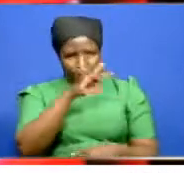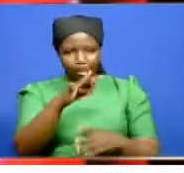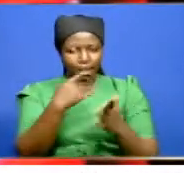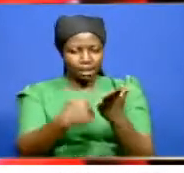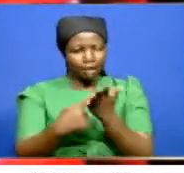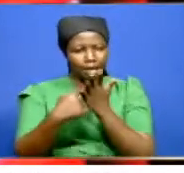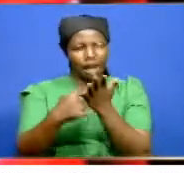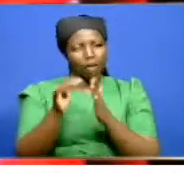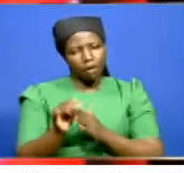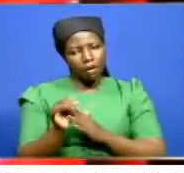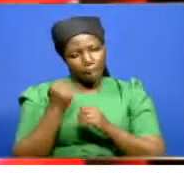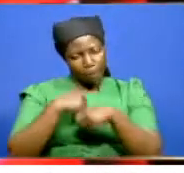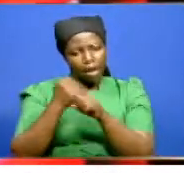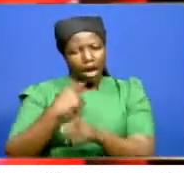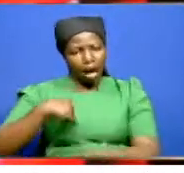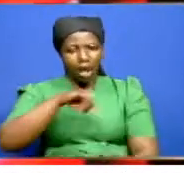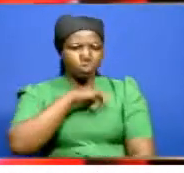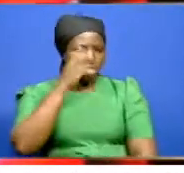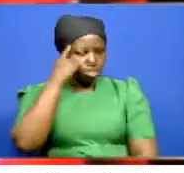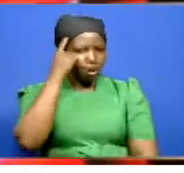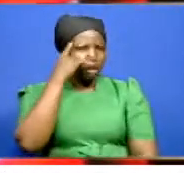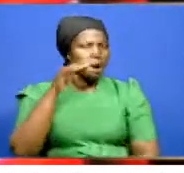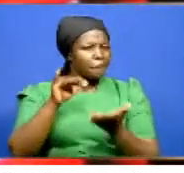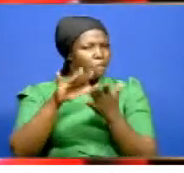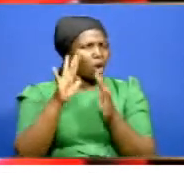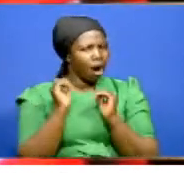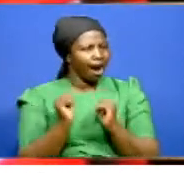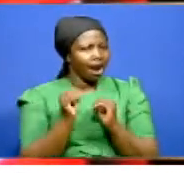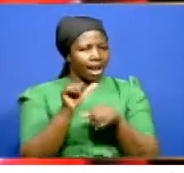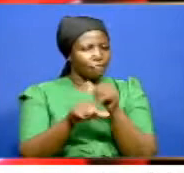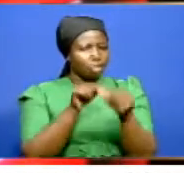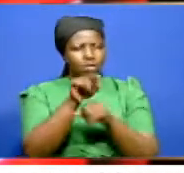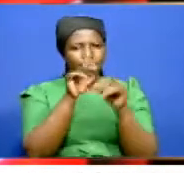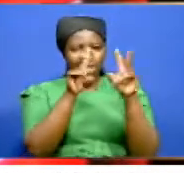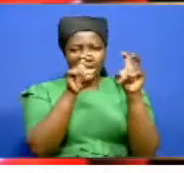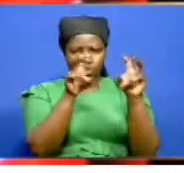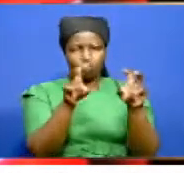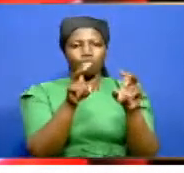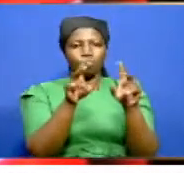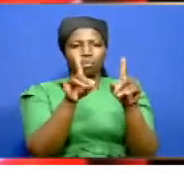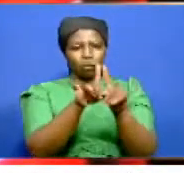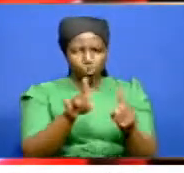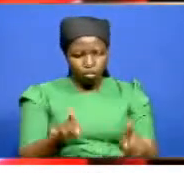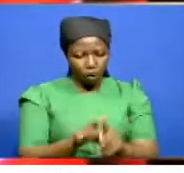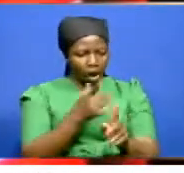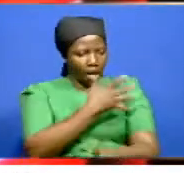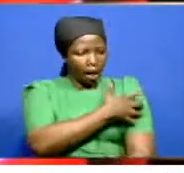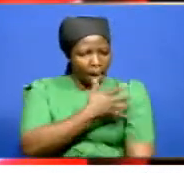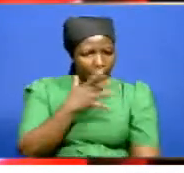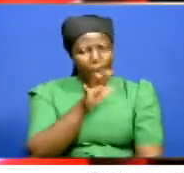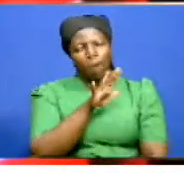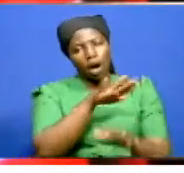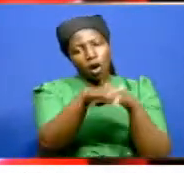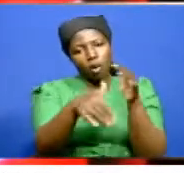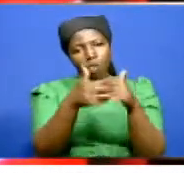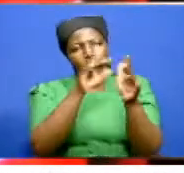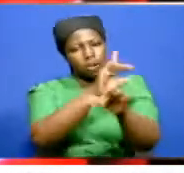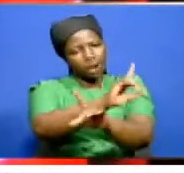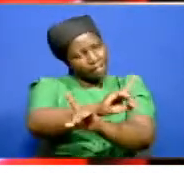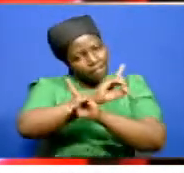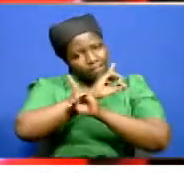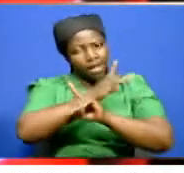pushes us to think all the more harder about these issues and empowers us all to defend